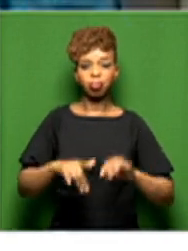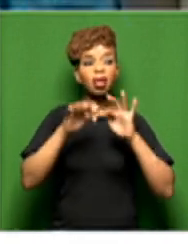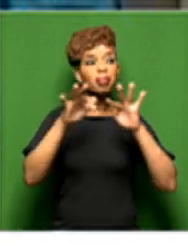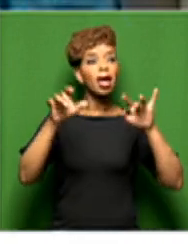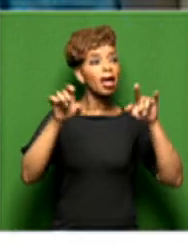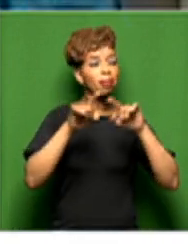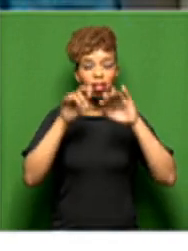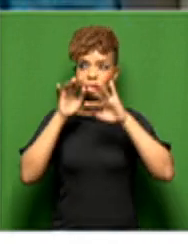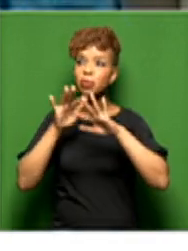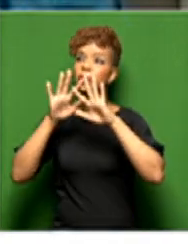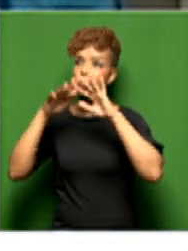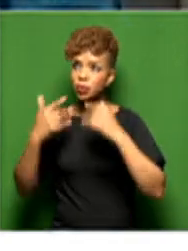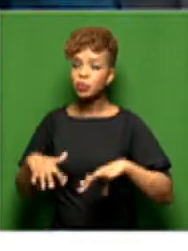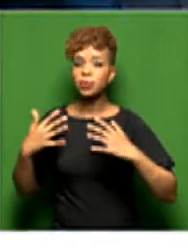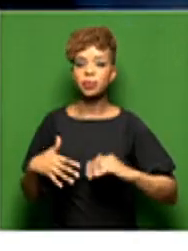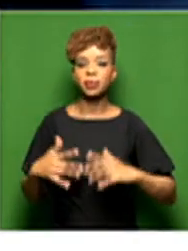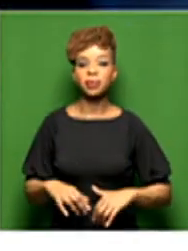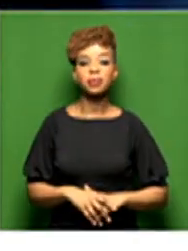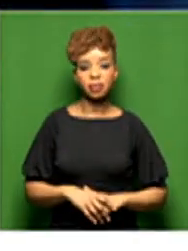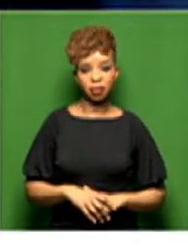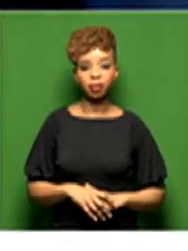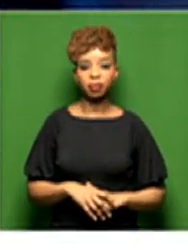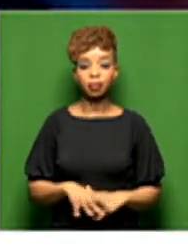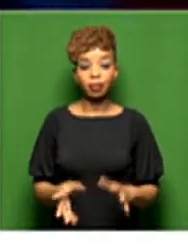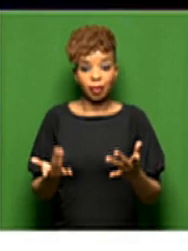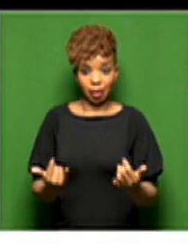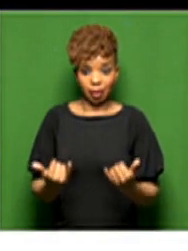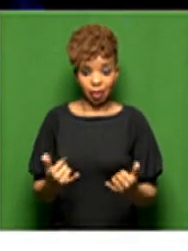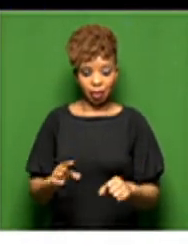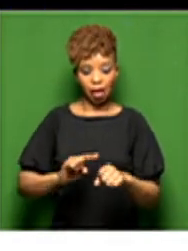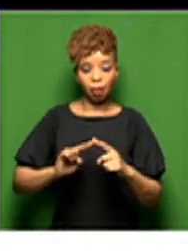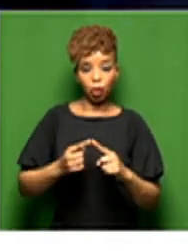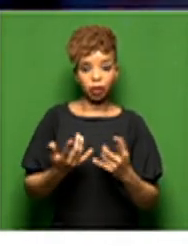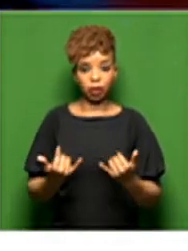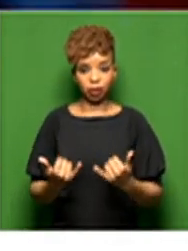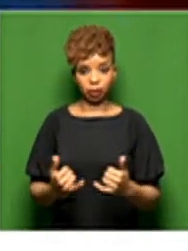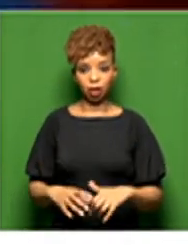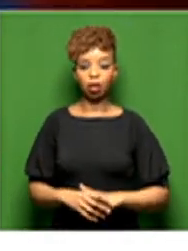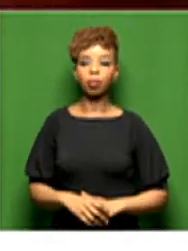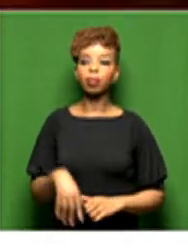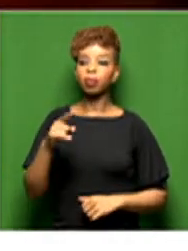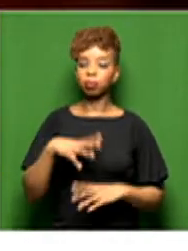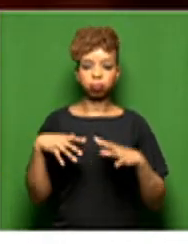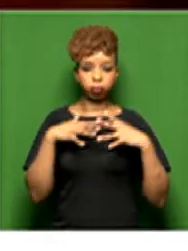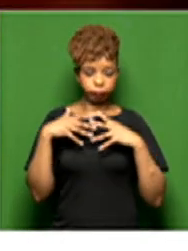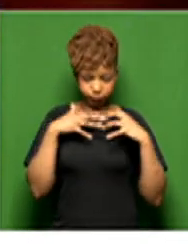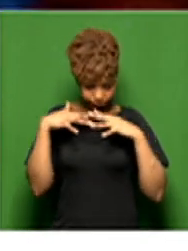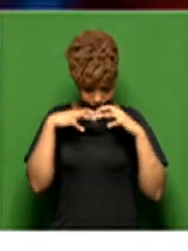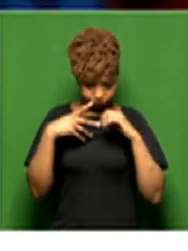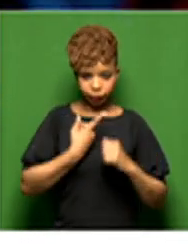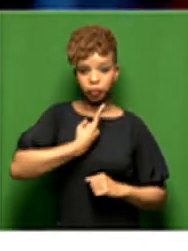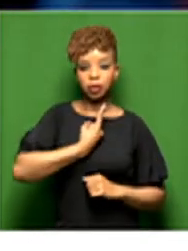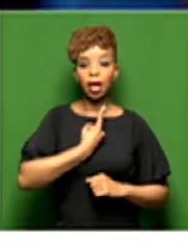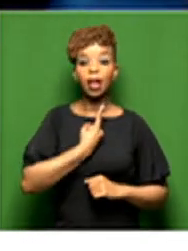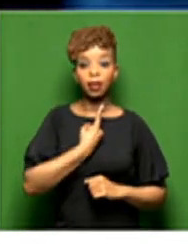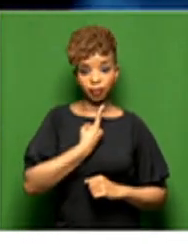him. And at this point in time, he's at war with himself. He's